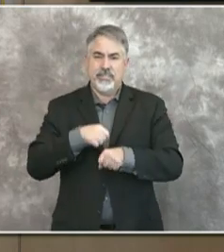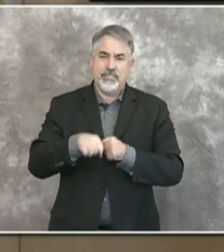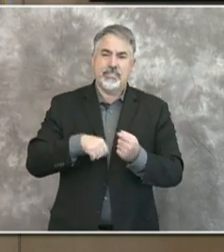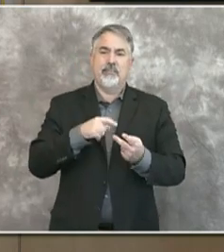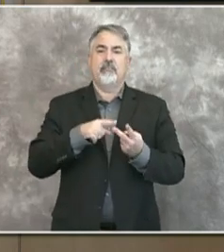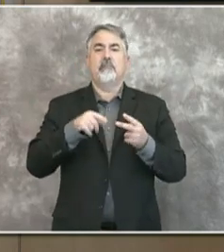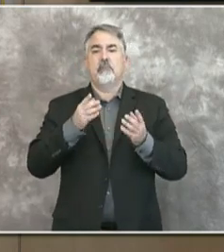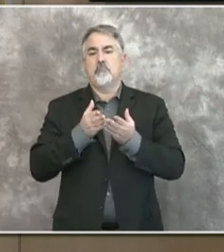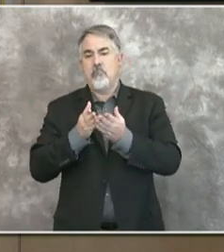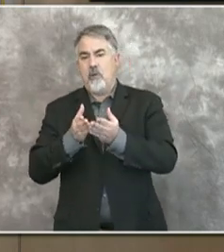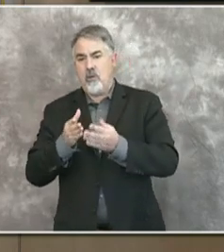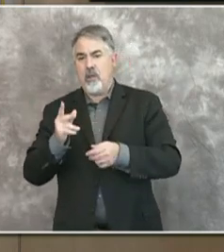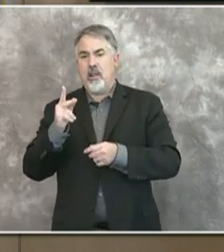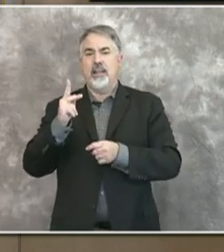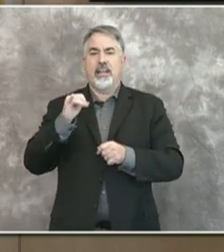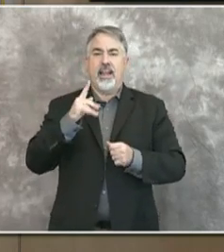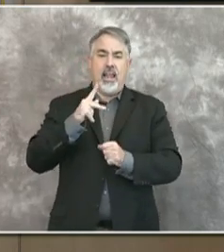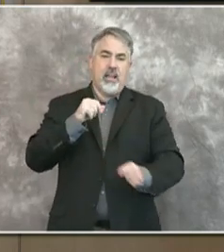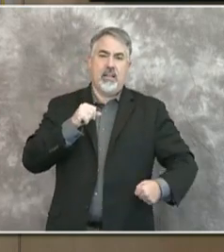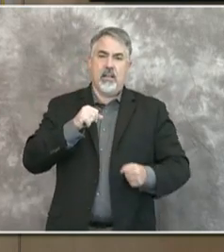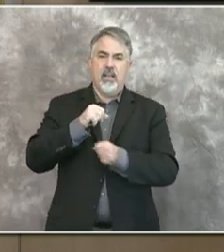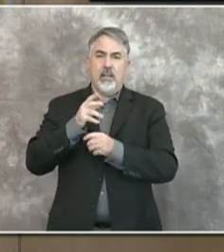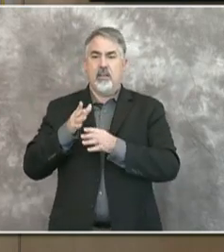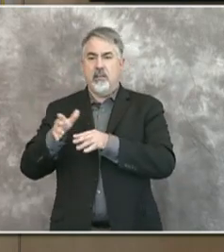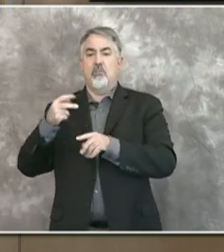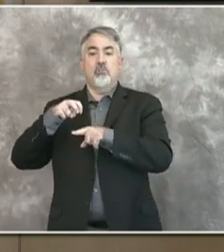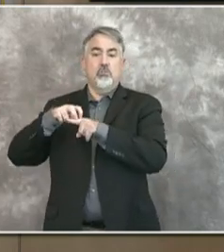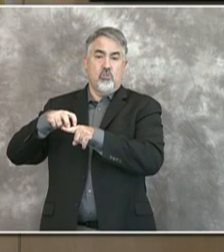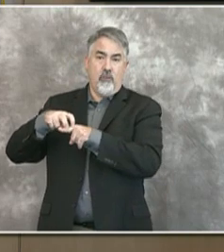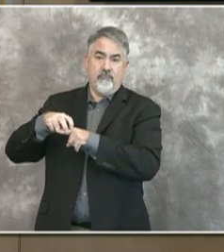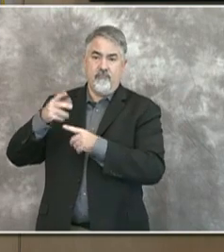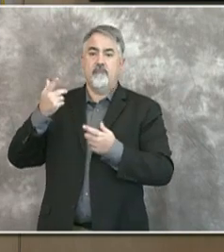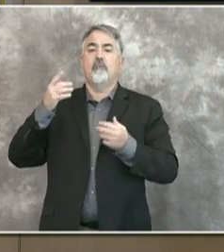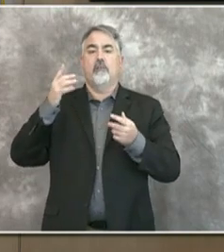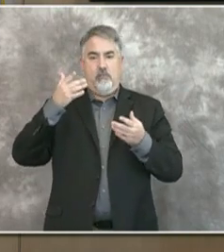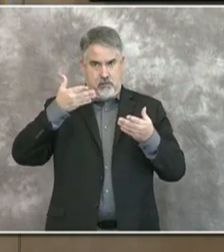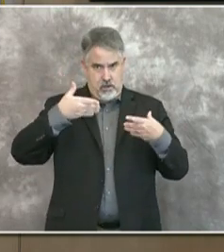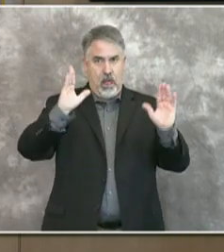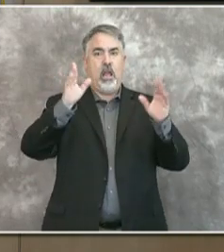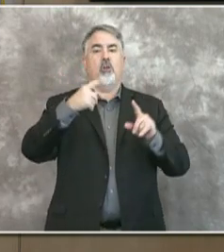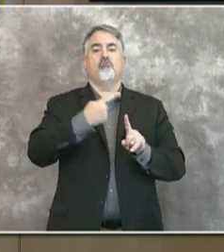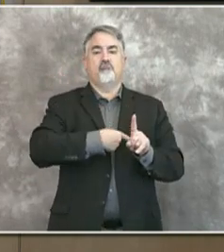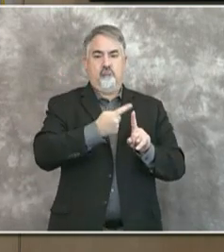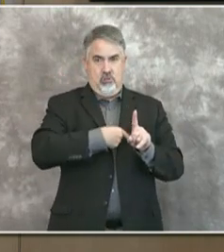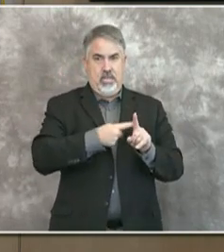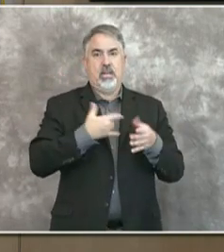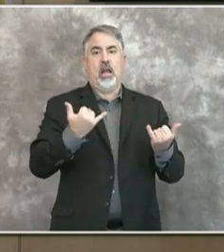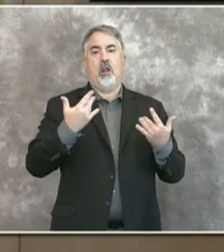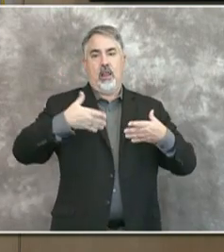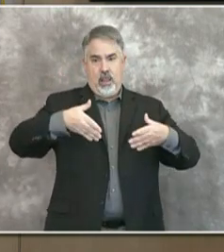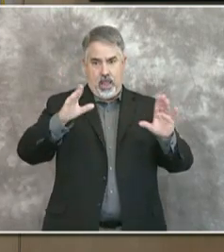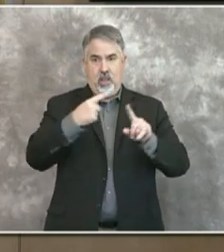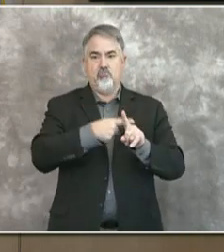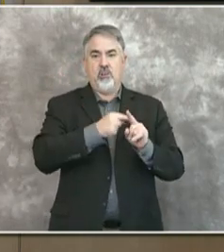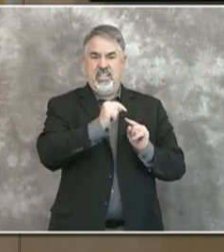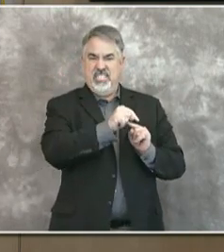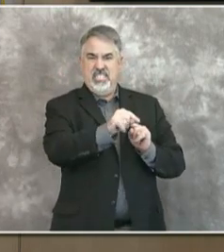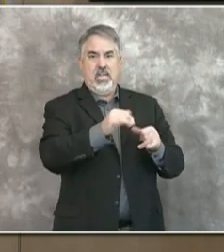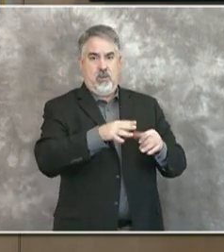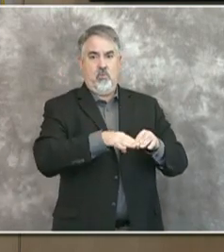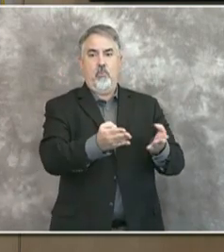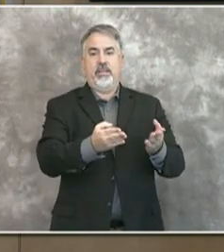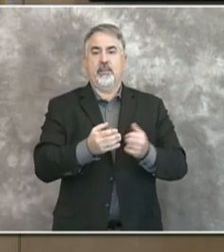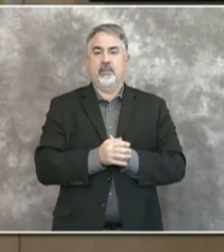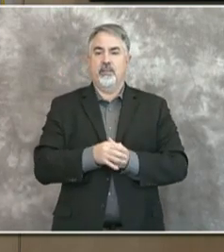boats, kayaks, and surfboards, allowing rental of those entities and items so that you can go out and